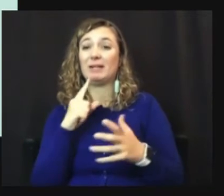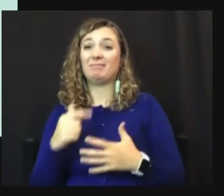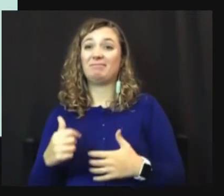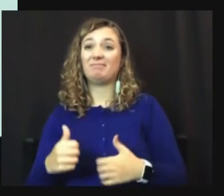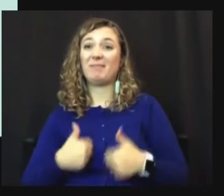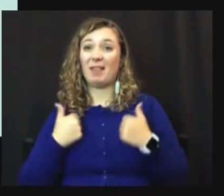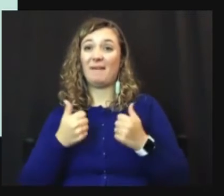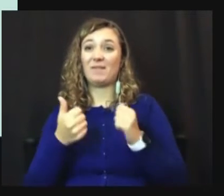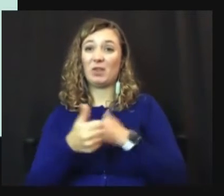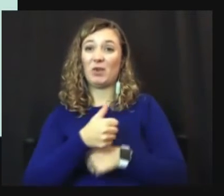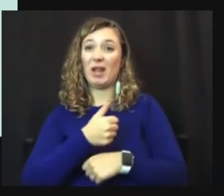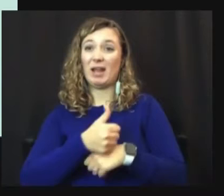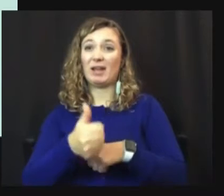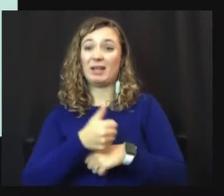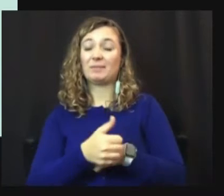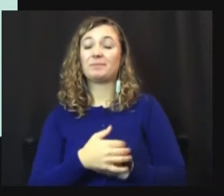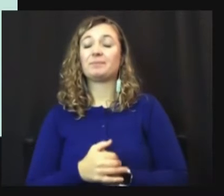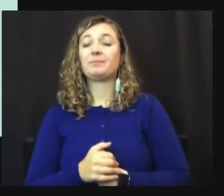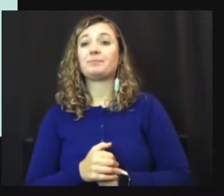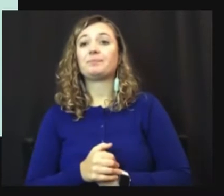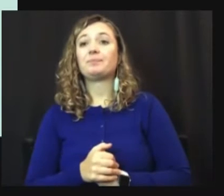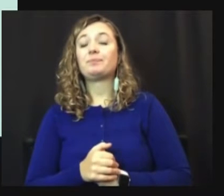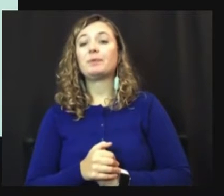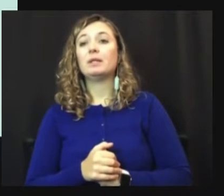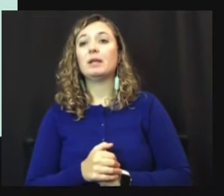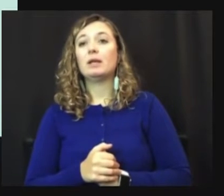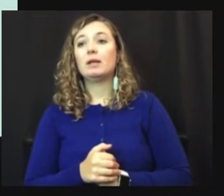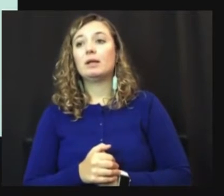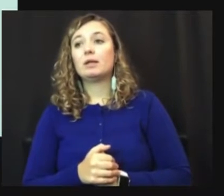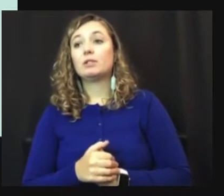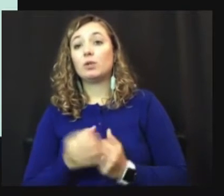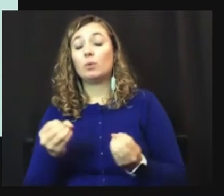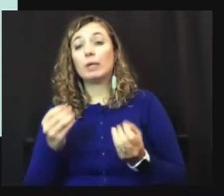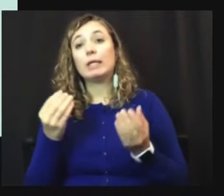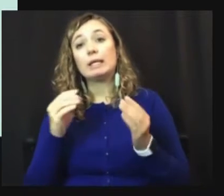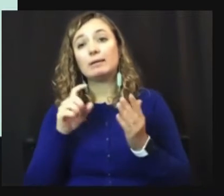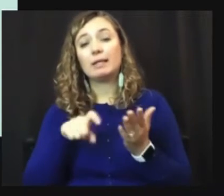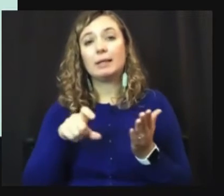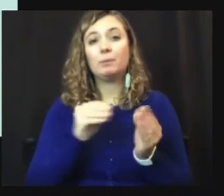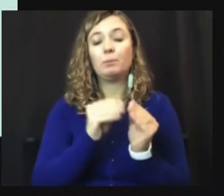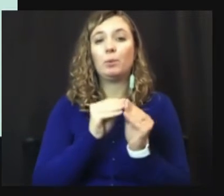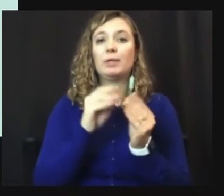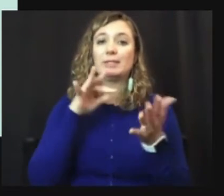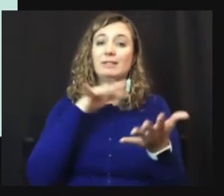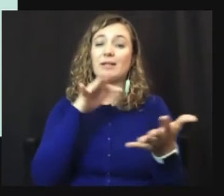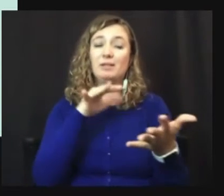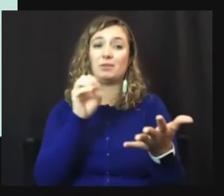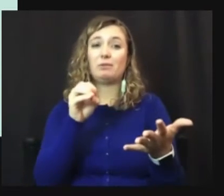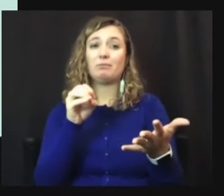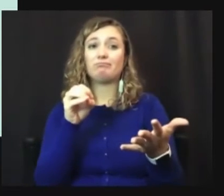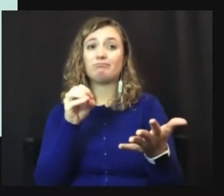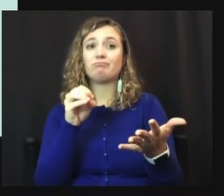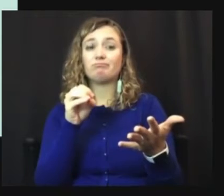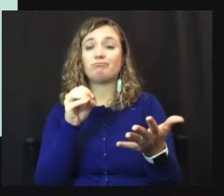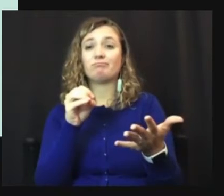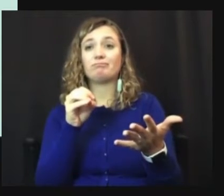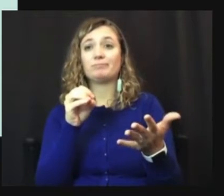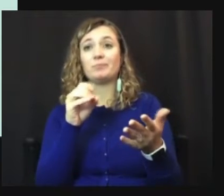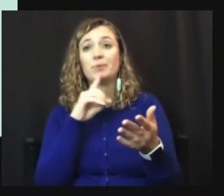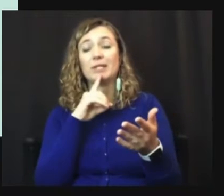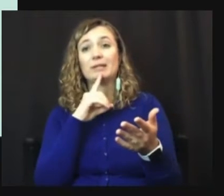autistic-led, autistic-focused, acceptance-focused studies need to go on so we can really figure out what's happening in